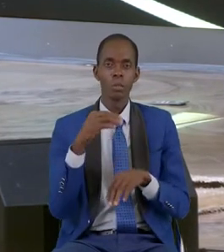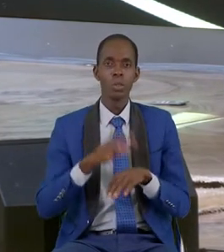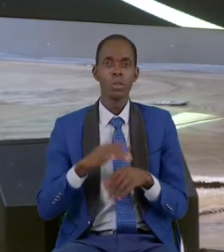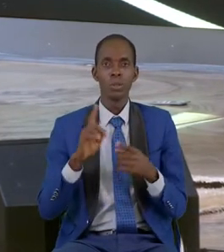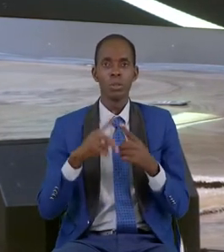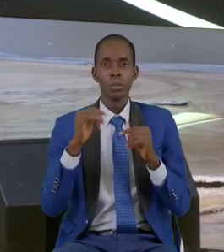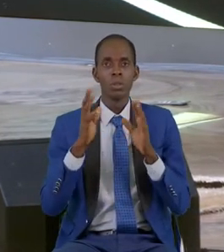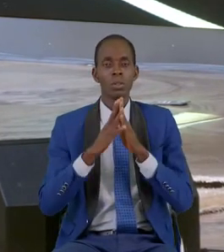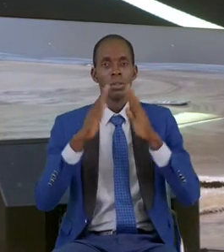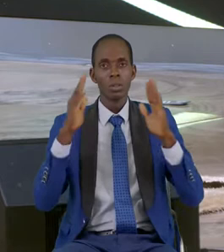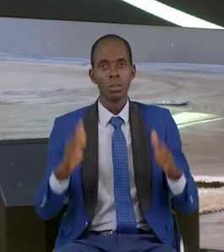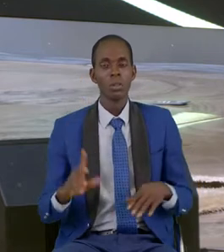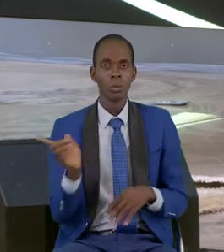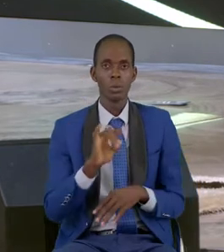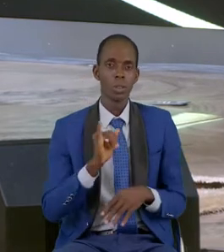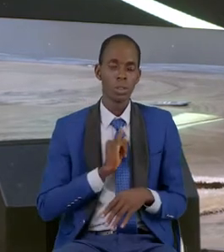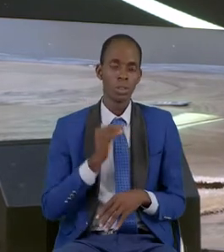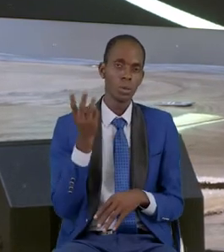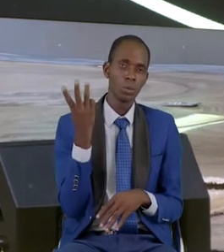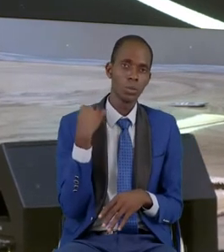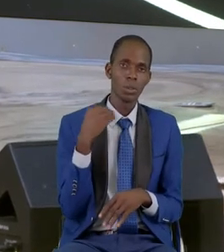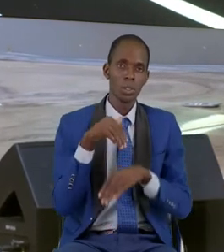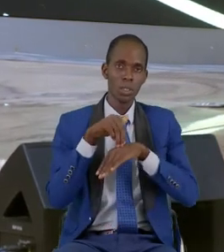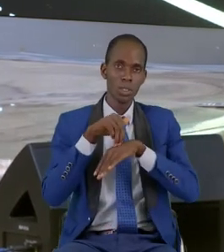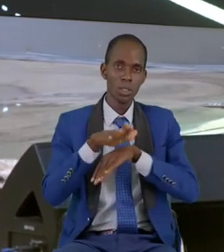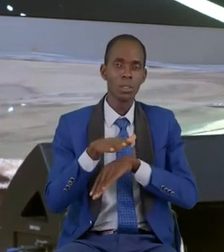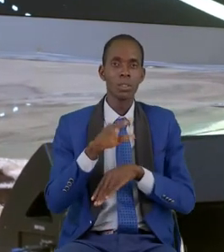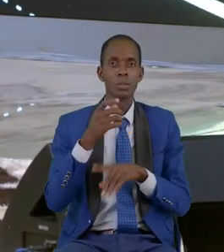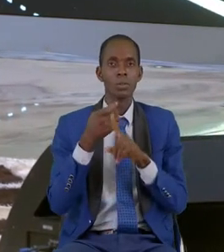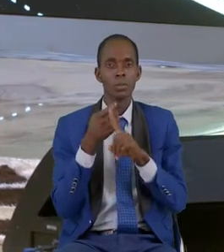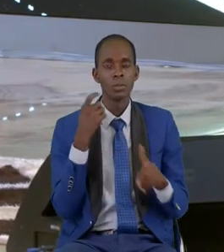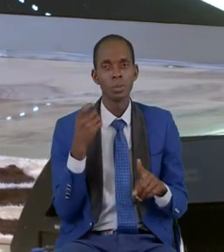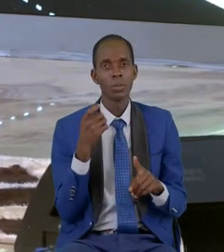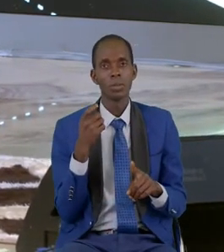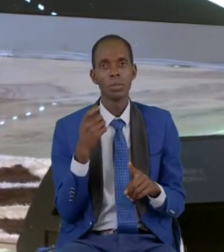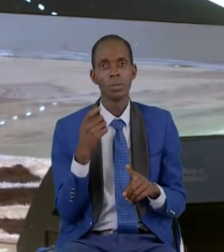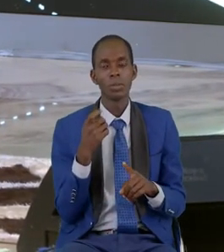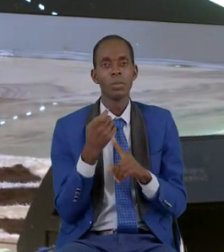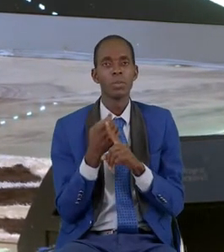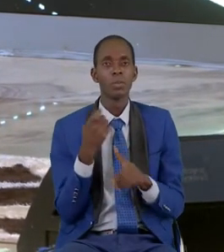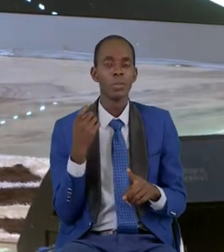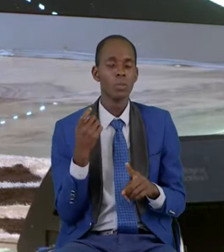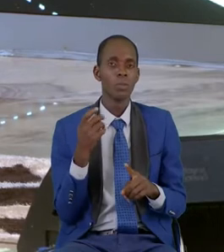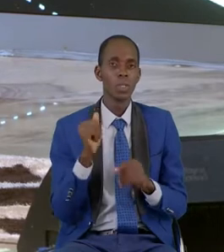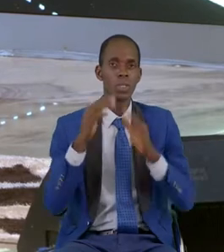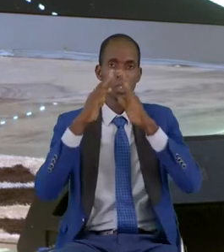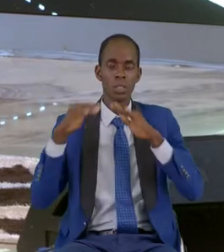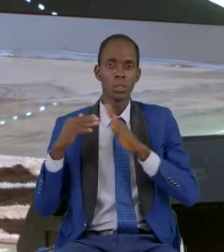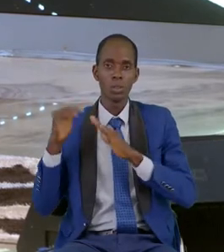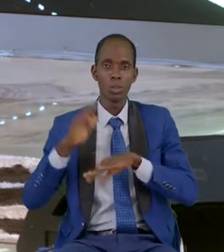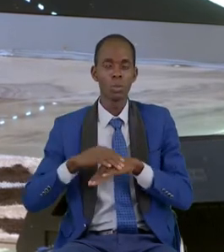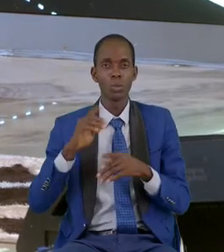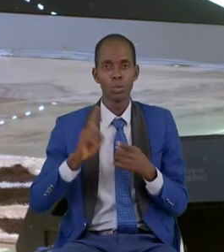house where I was, sent from Caesarea unto me. Verse